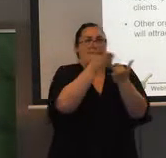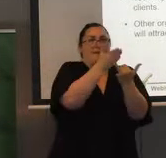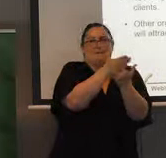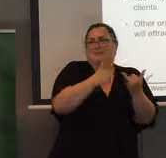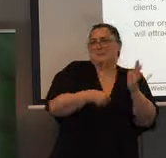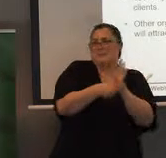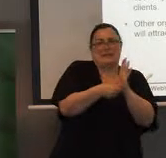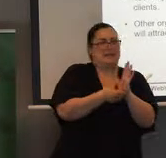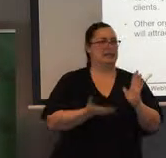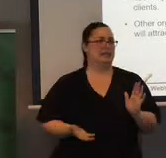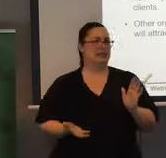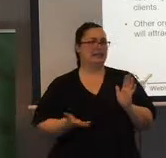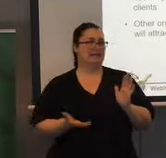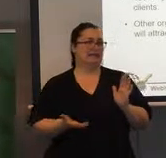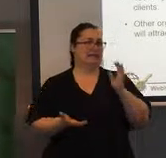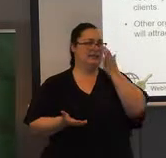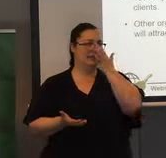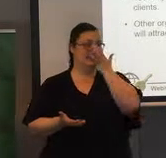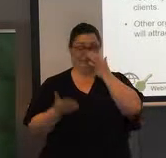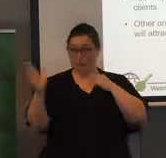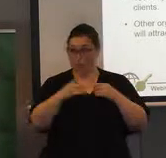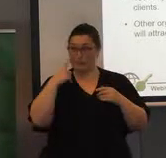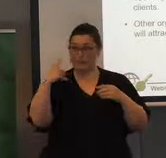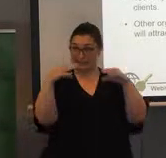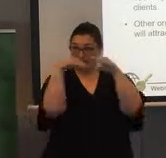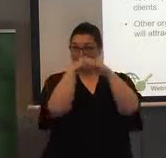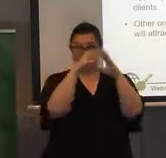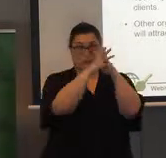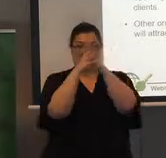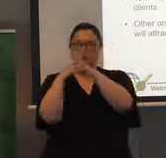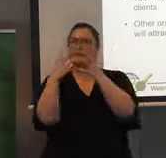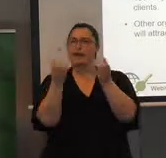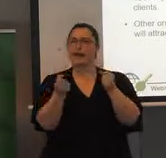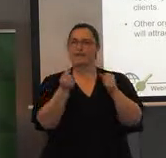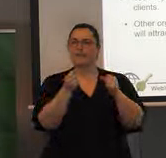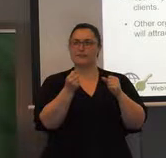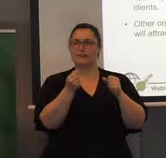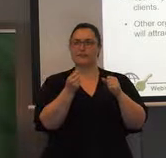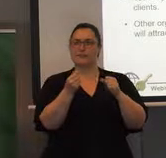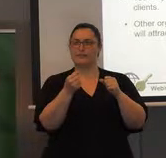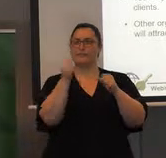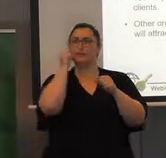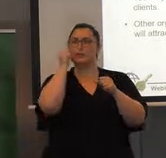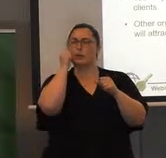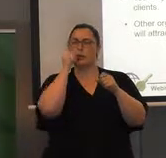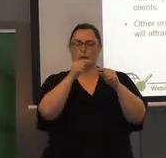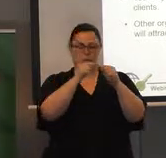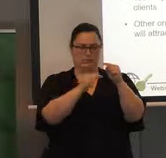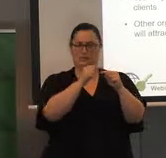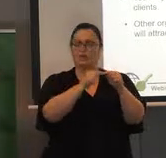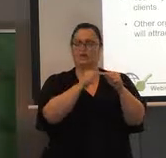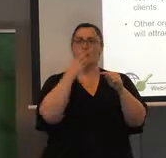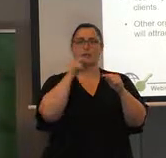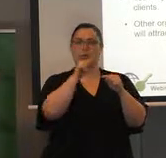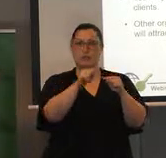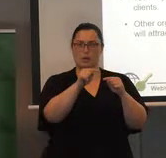website? We've probably all seen bank websites where in order to log in, they've got one of those rotating keypads that